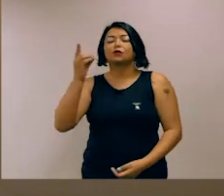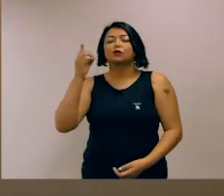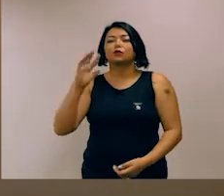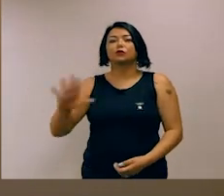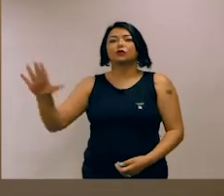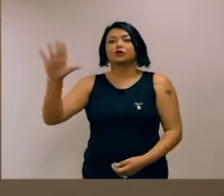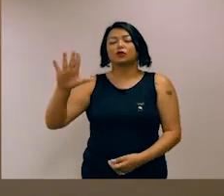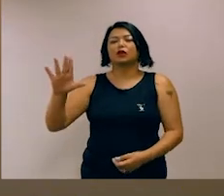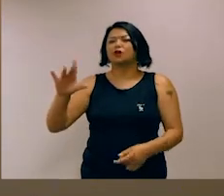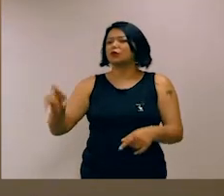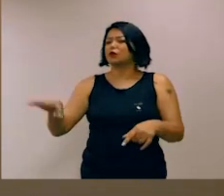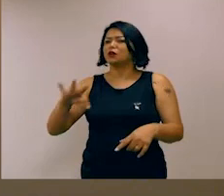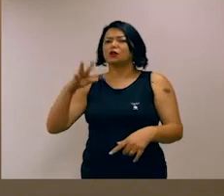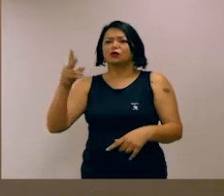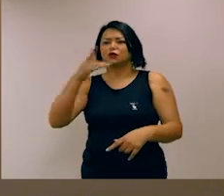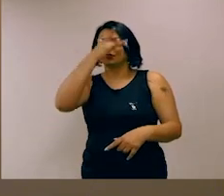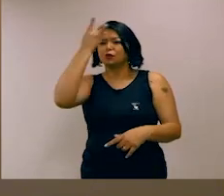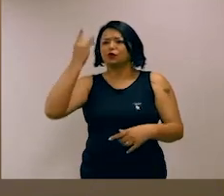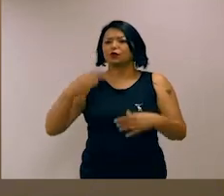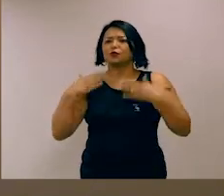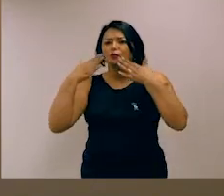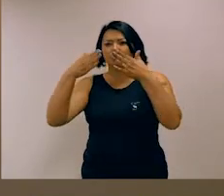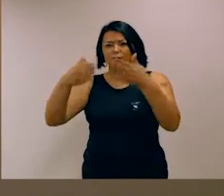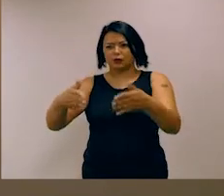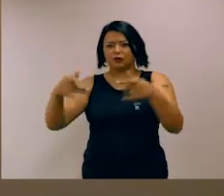the General Director of